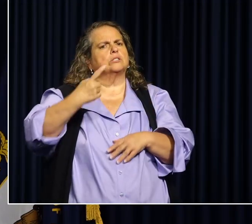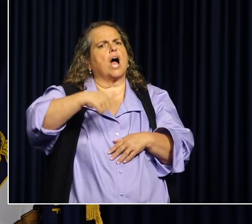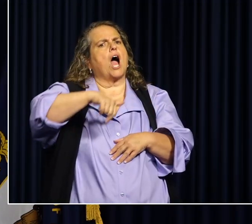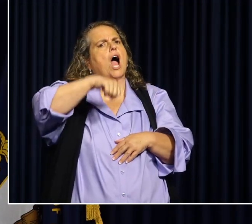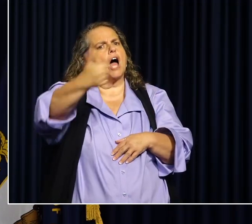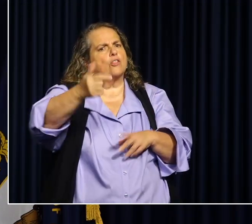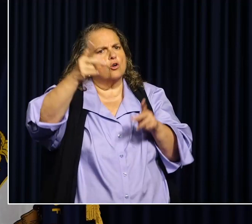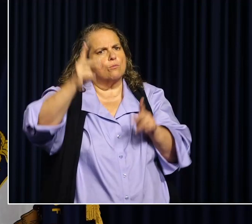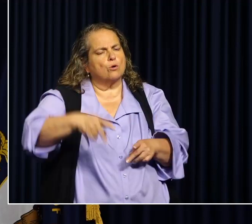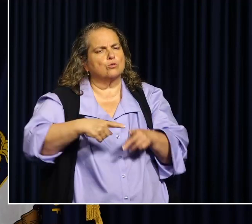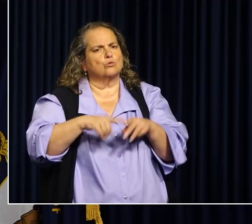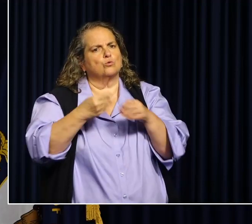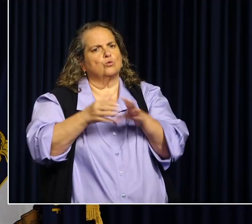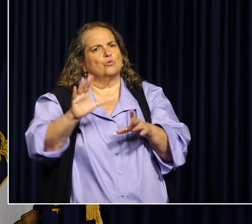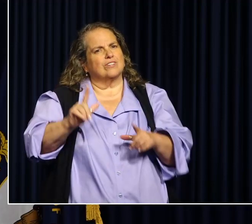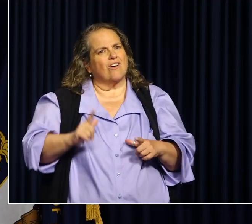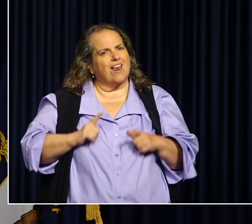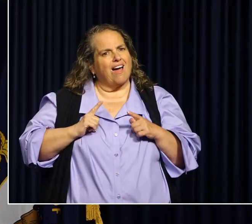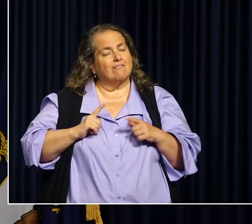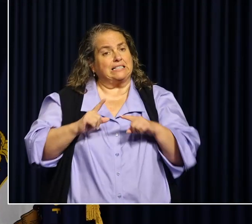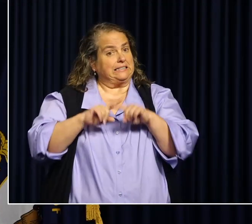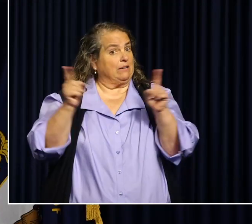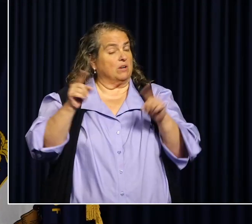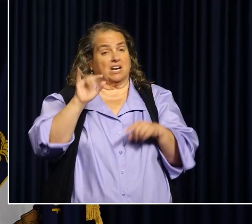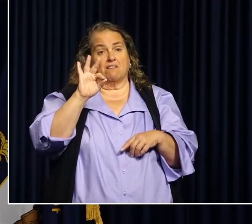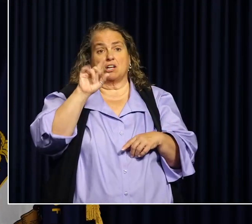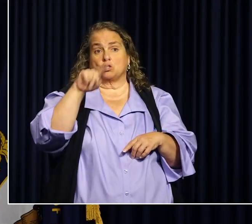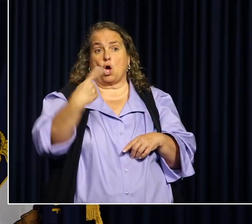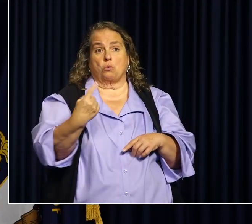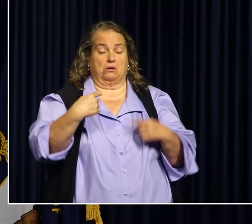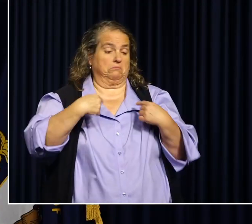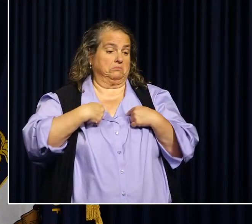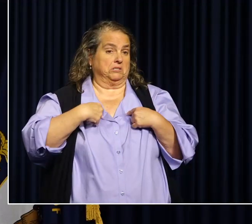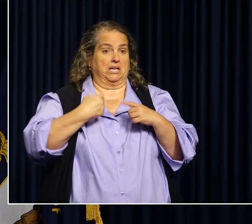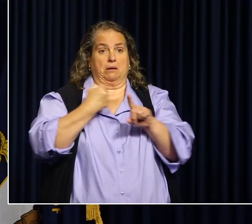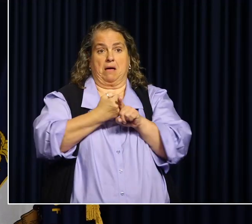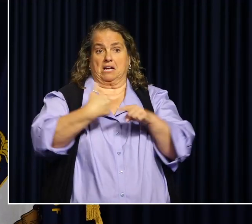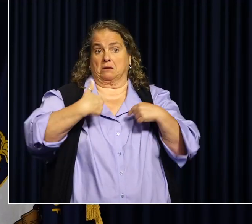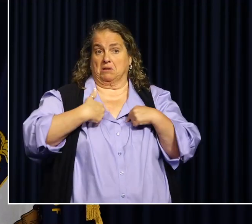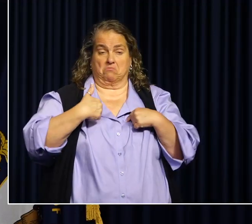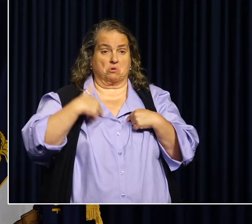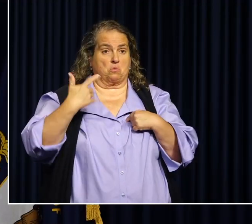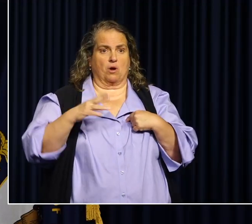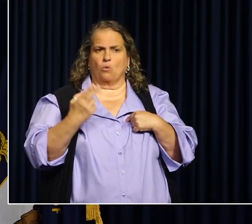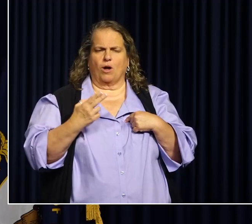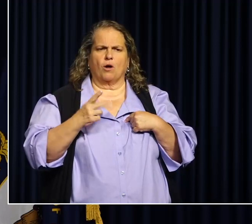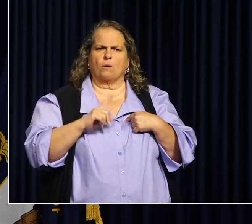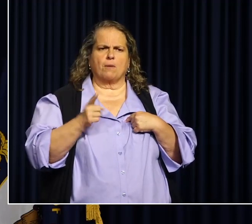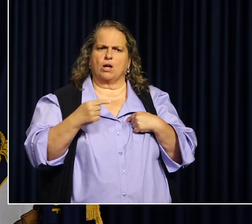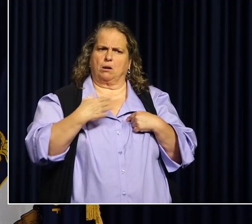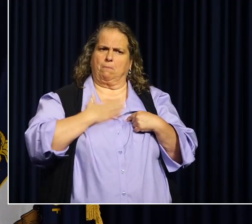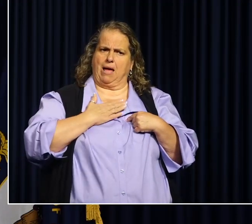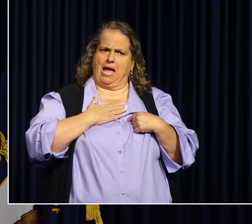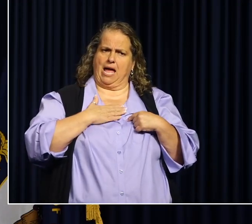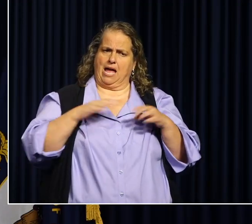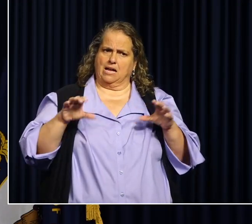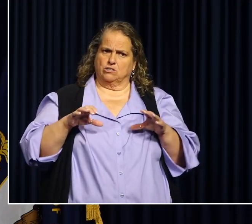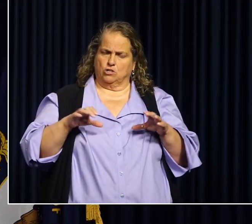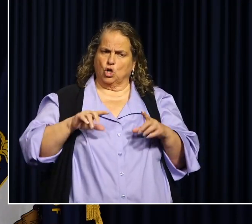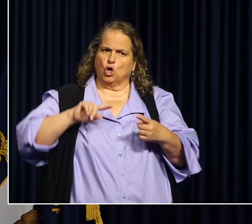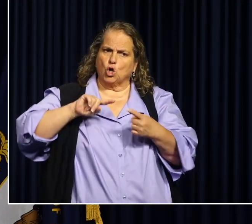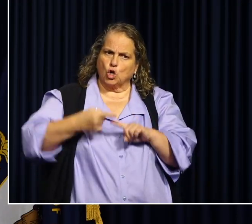else to lose their life? It'd be different if it was just that individual that doesn't want to wear one, but it's that your actions